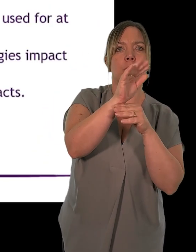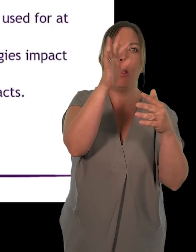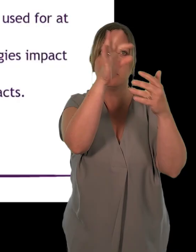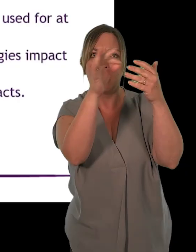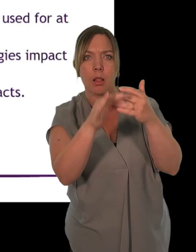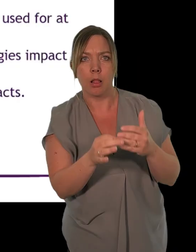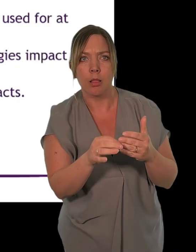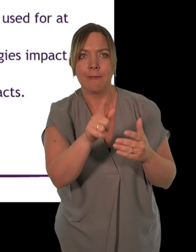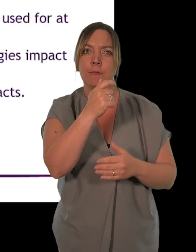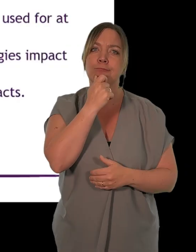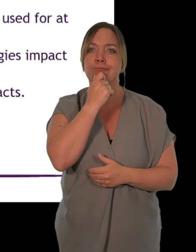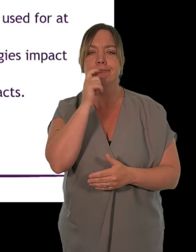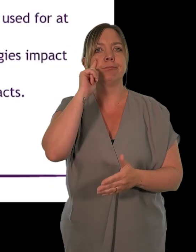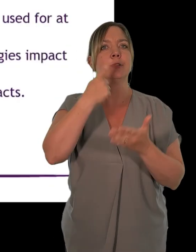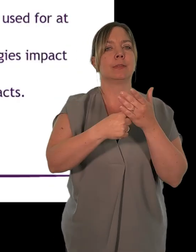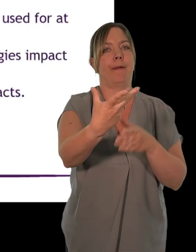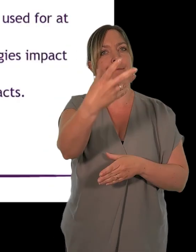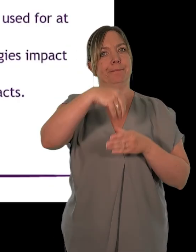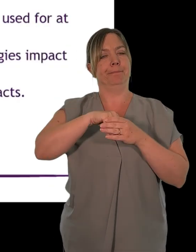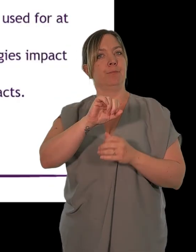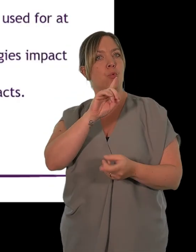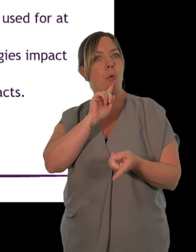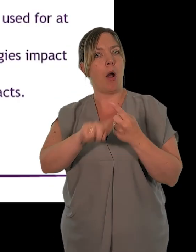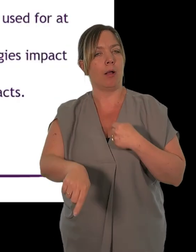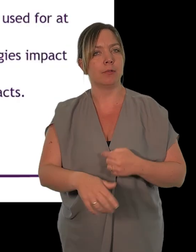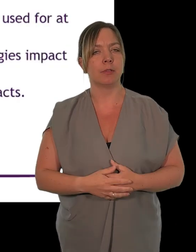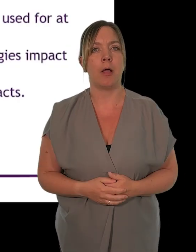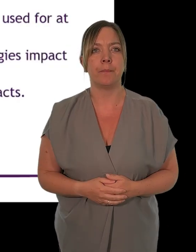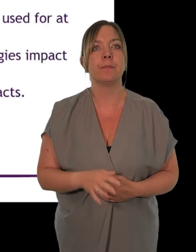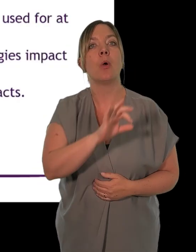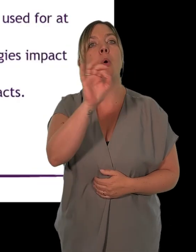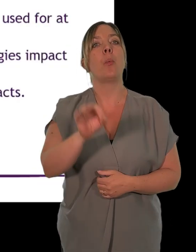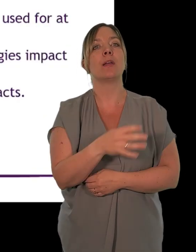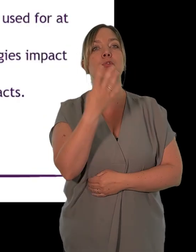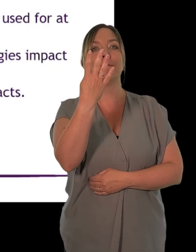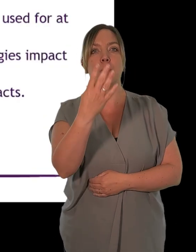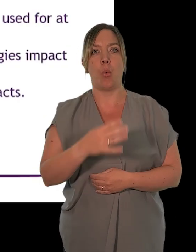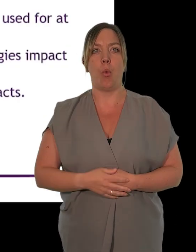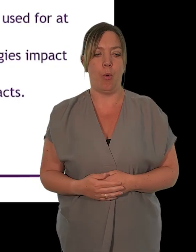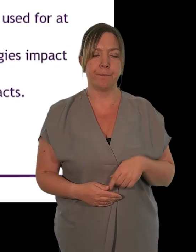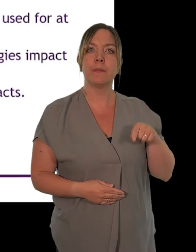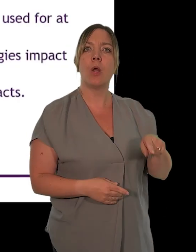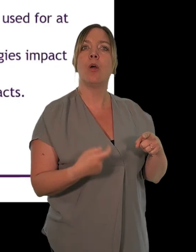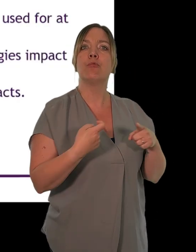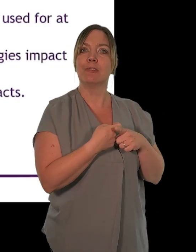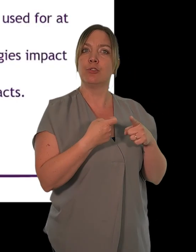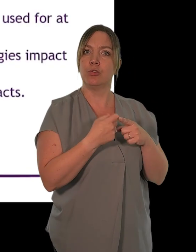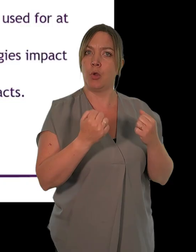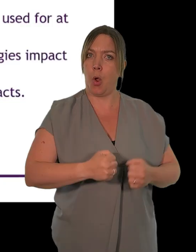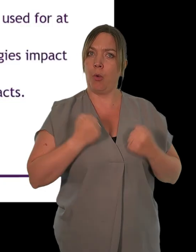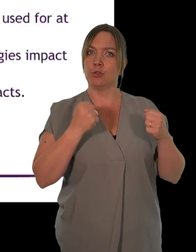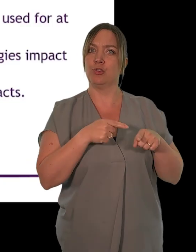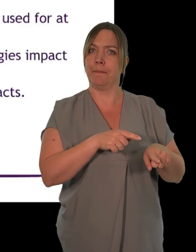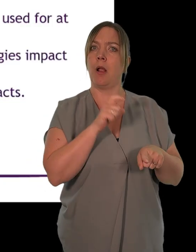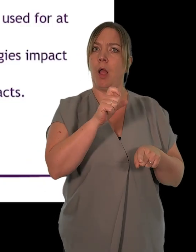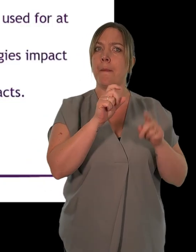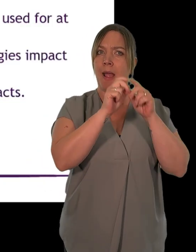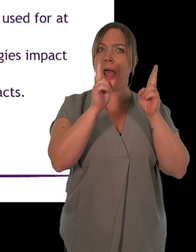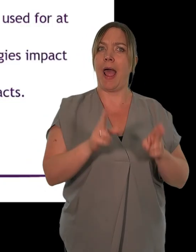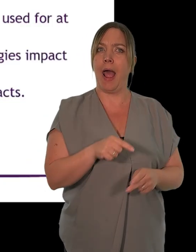Question 4. Under Kirsten's ownership of Calmere House, there was little investment in